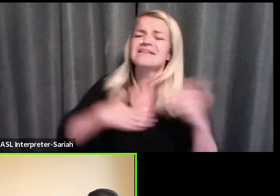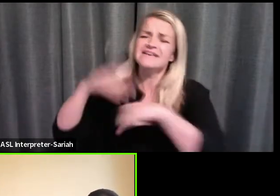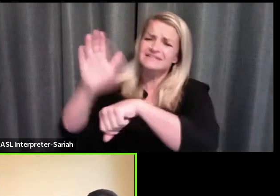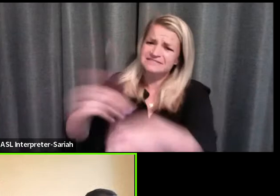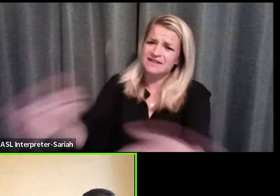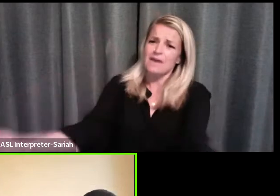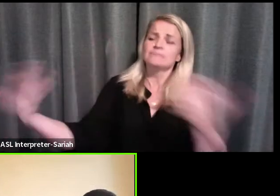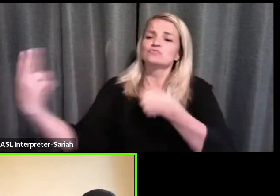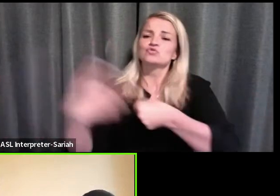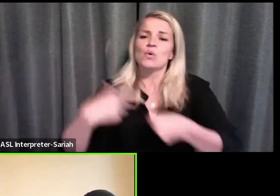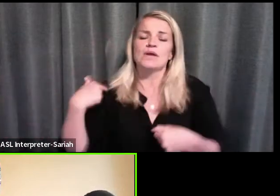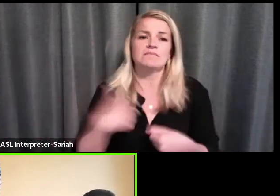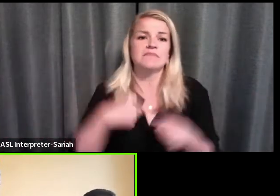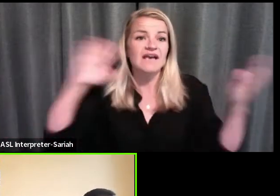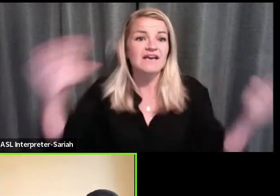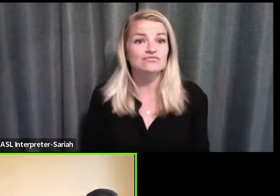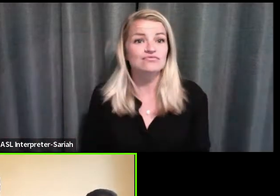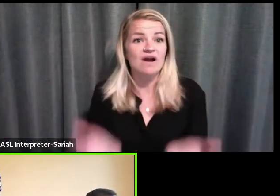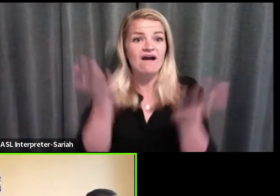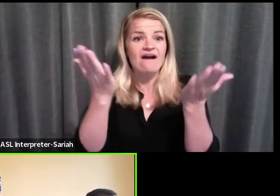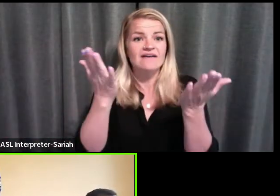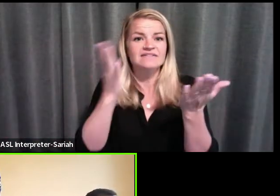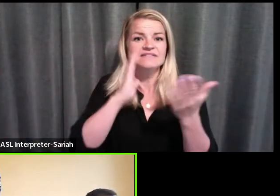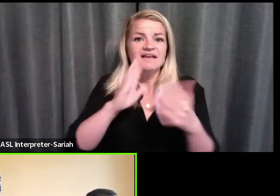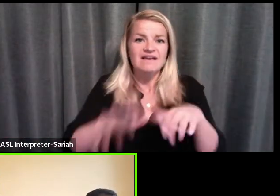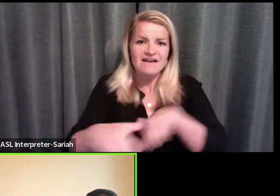rise and to take your